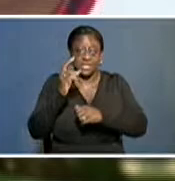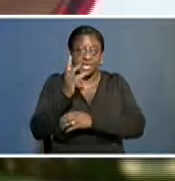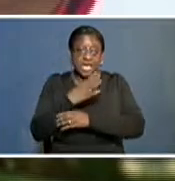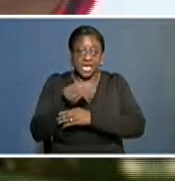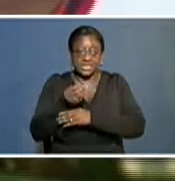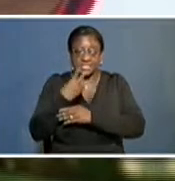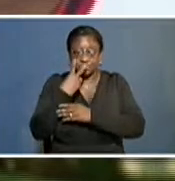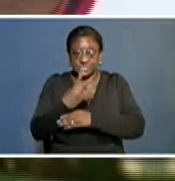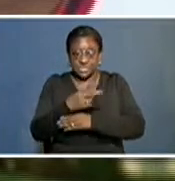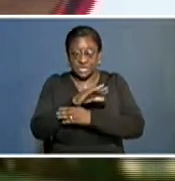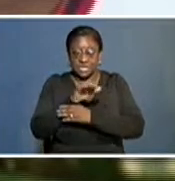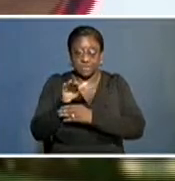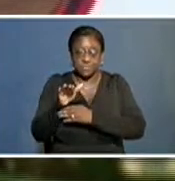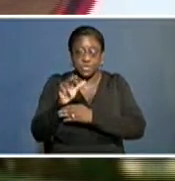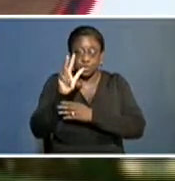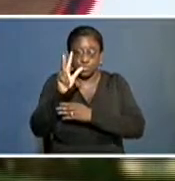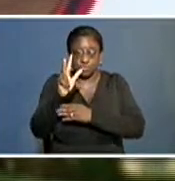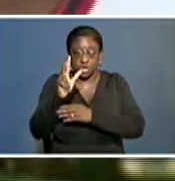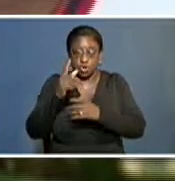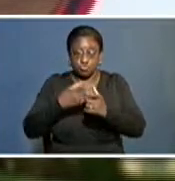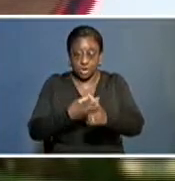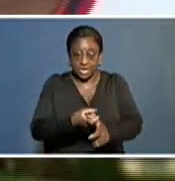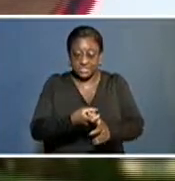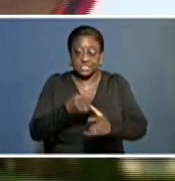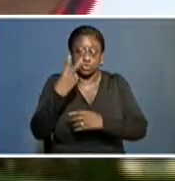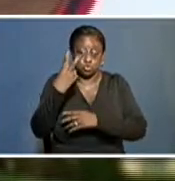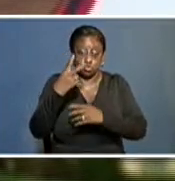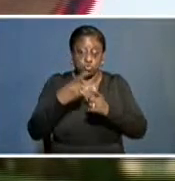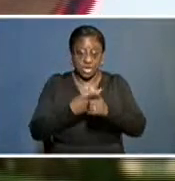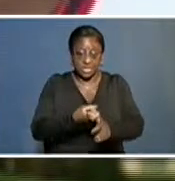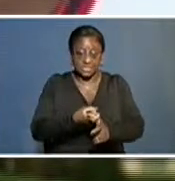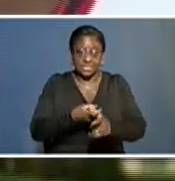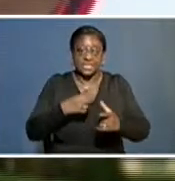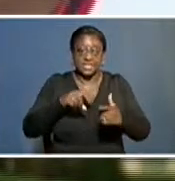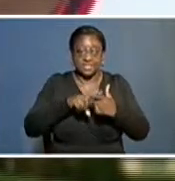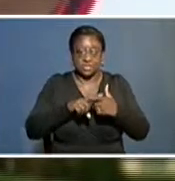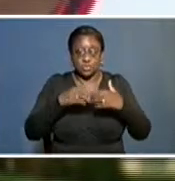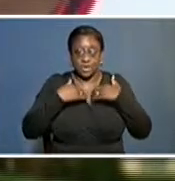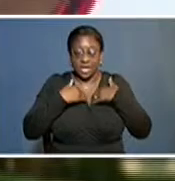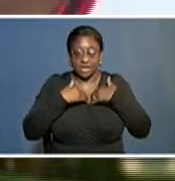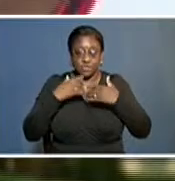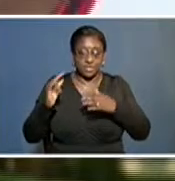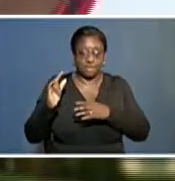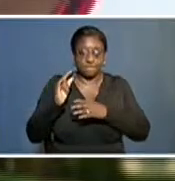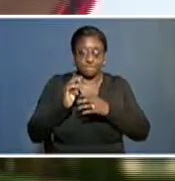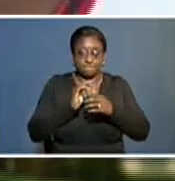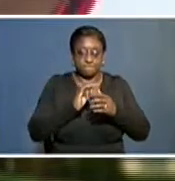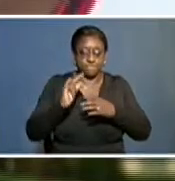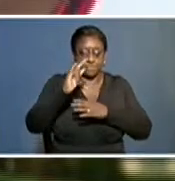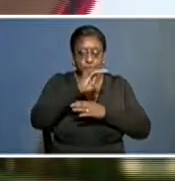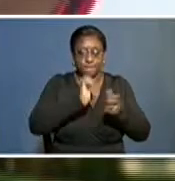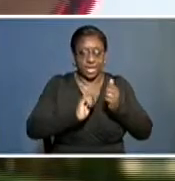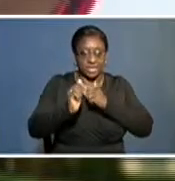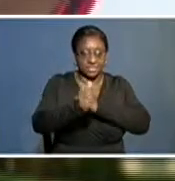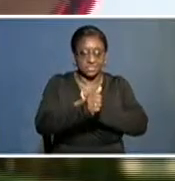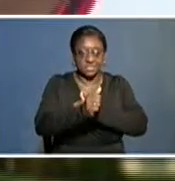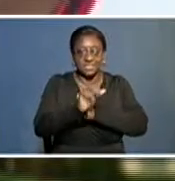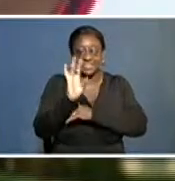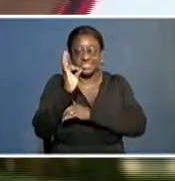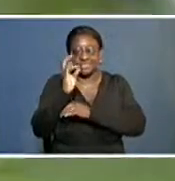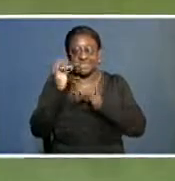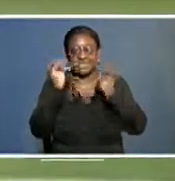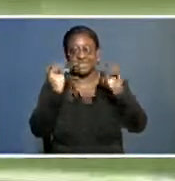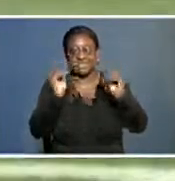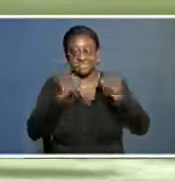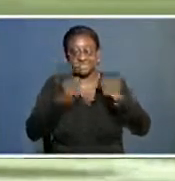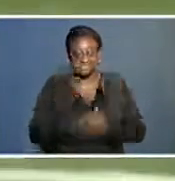of the season to go along with 3 runs batted in and 2 runs scored as the Rochester Red Wings flew past Toledo in a shutout,